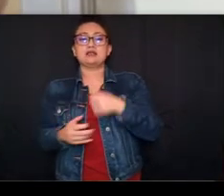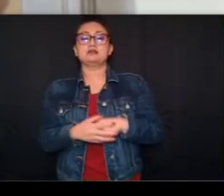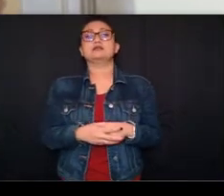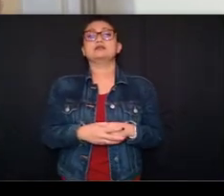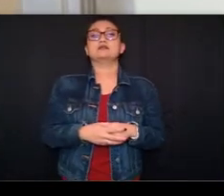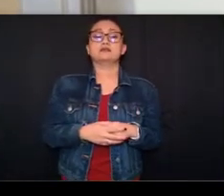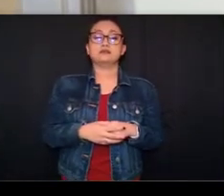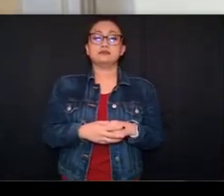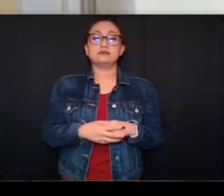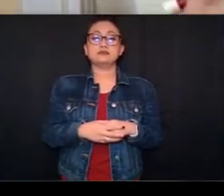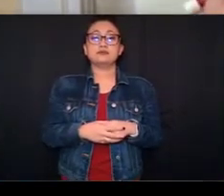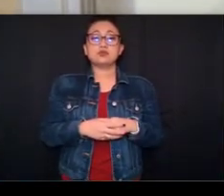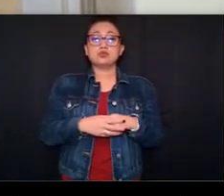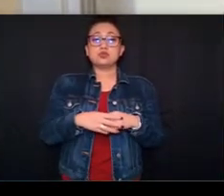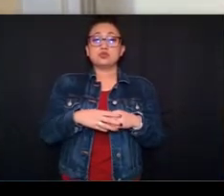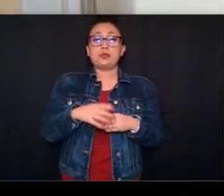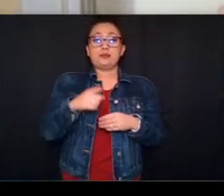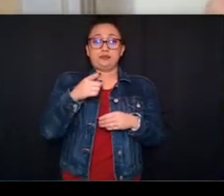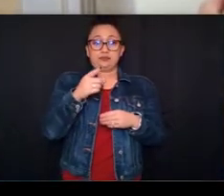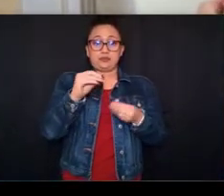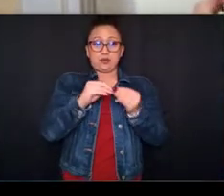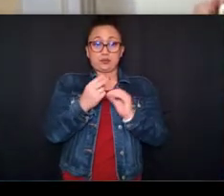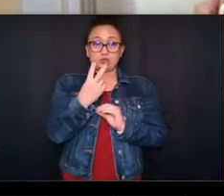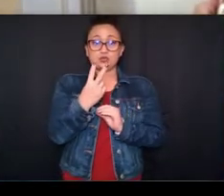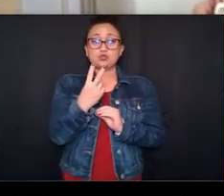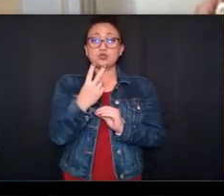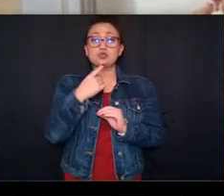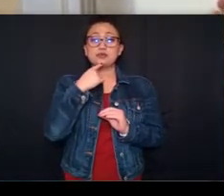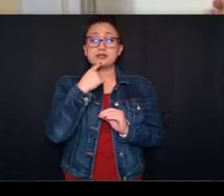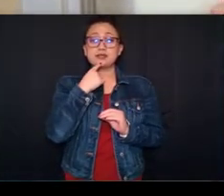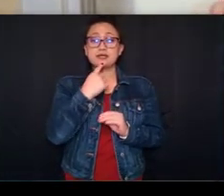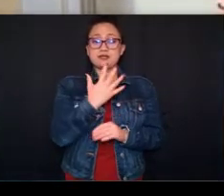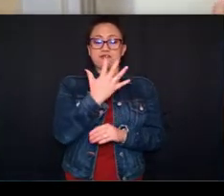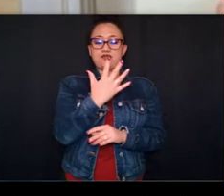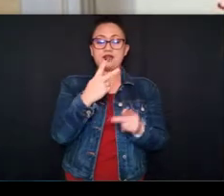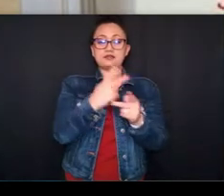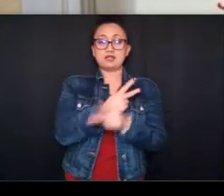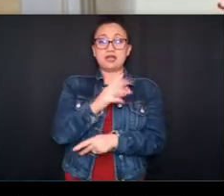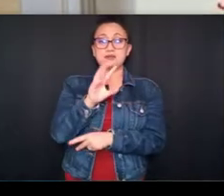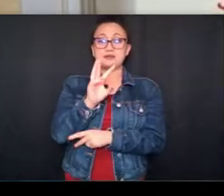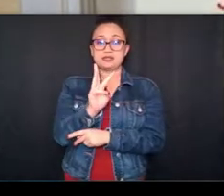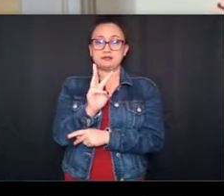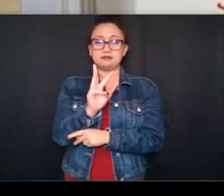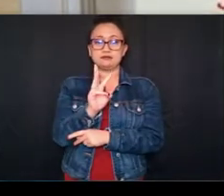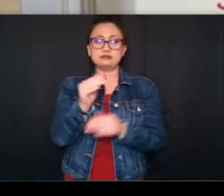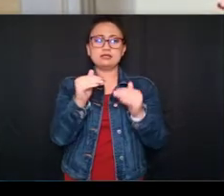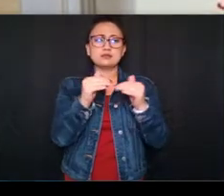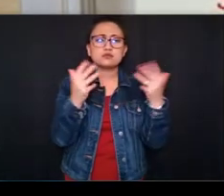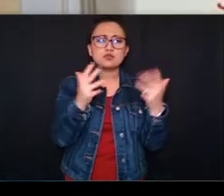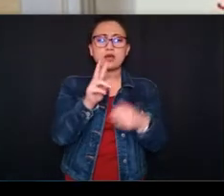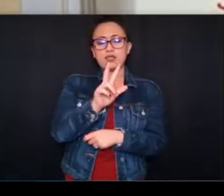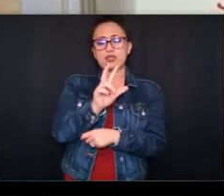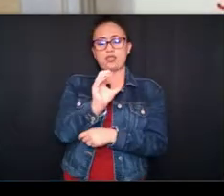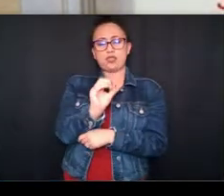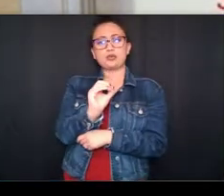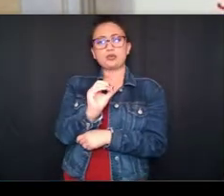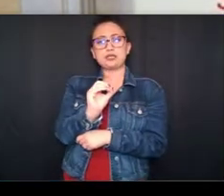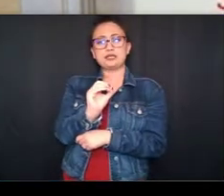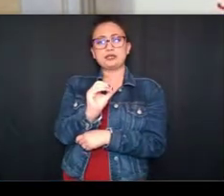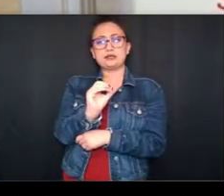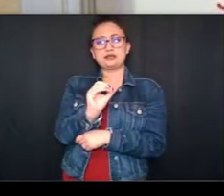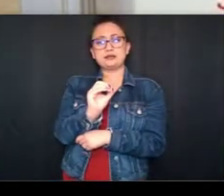or step number two, 5 times 6, the way we write this down is we say this is 30. Now we still have the -4, so we just carry